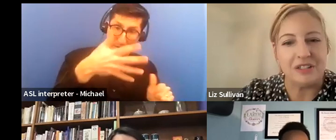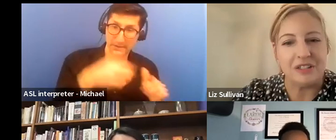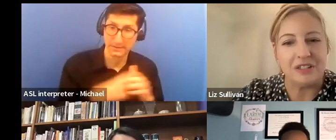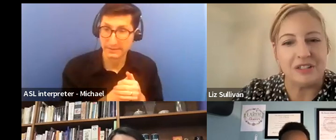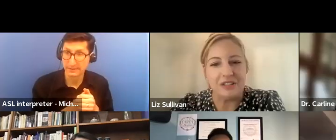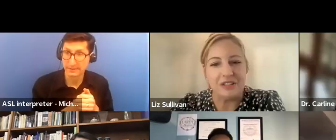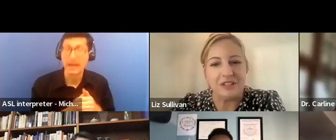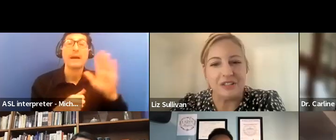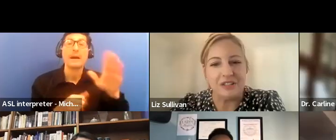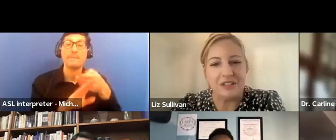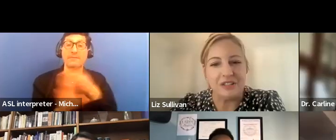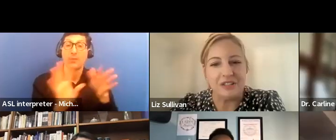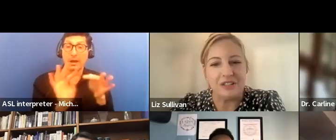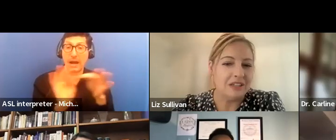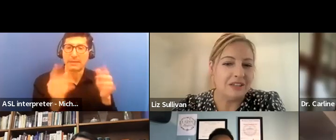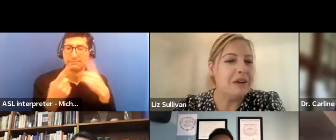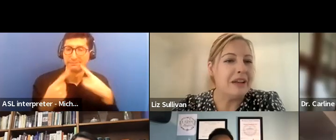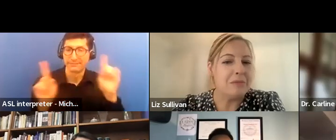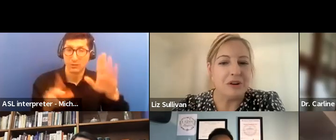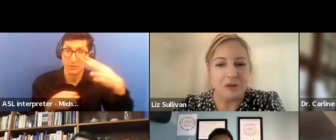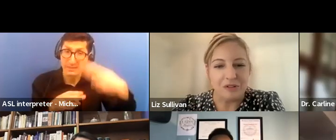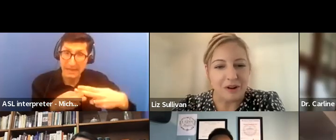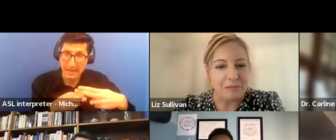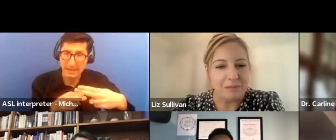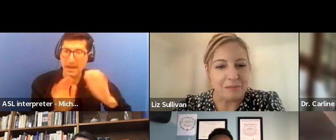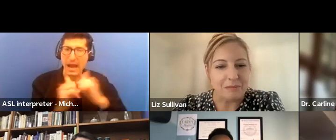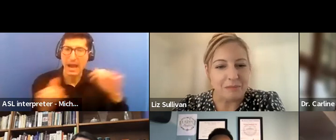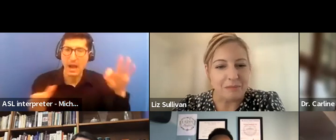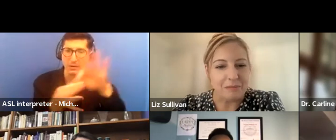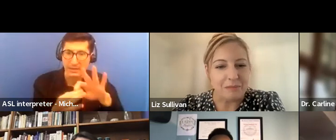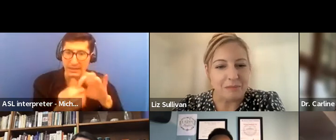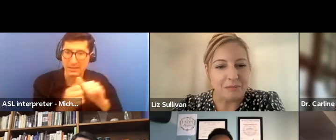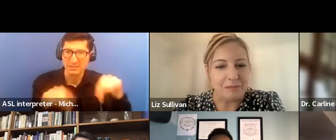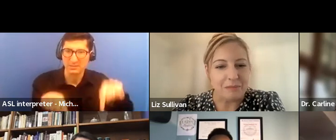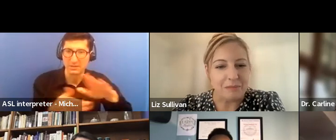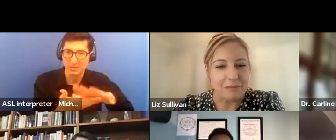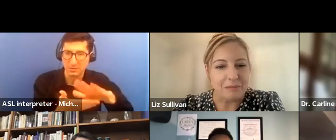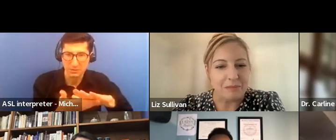Please state your name, affiliation, and what before you begin.